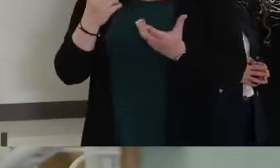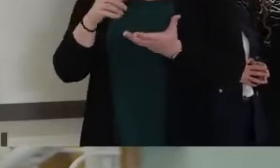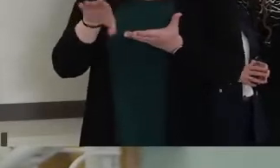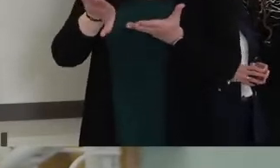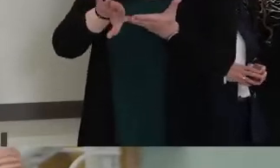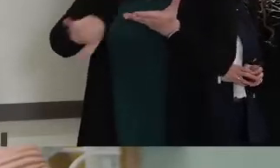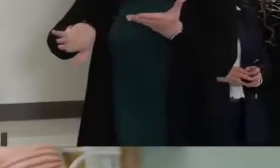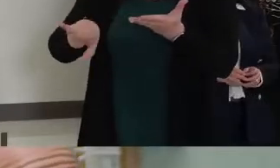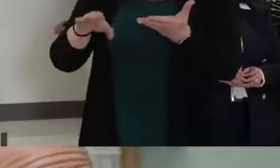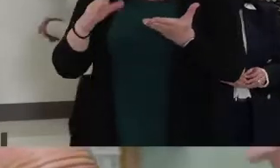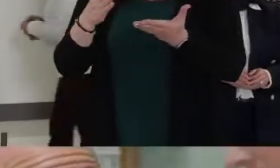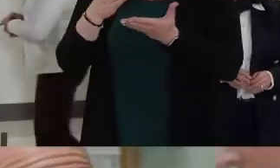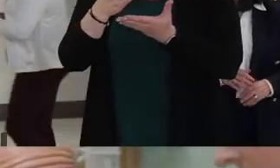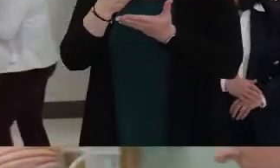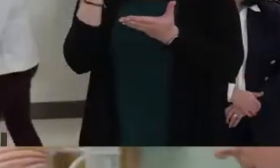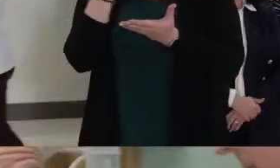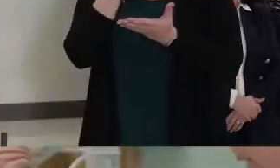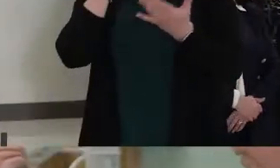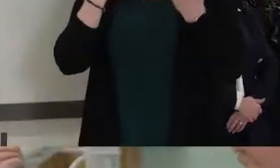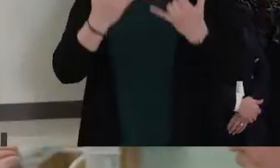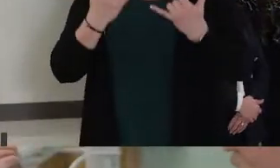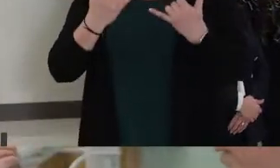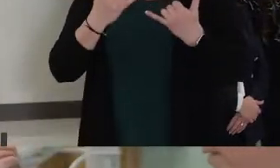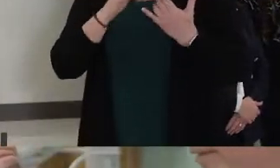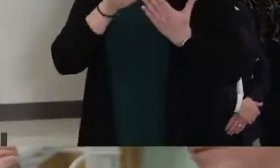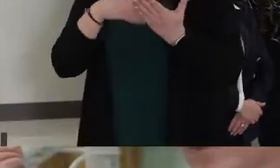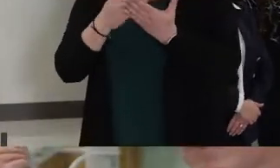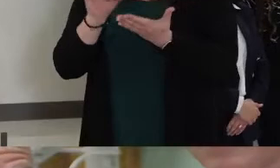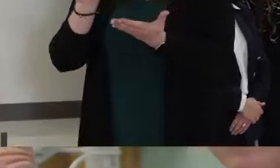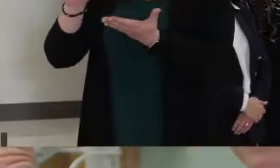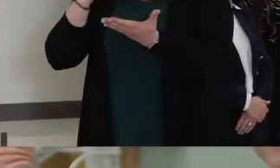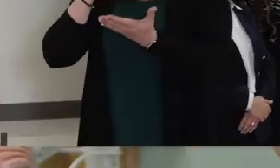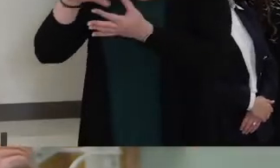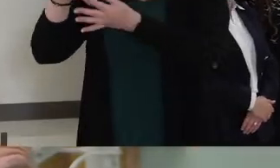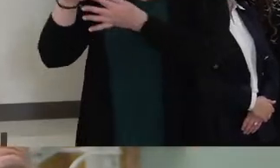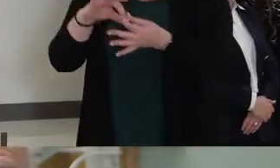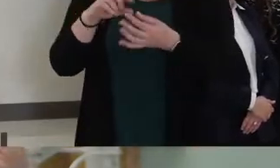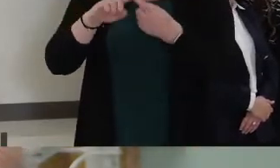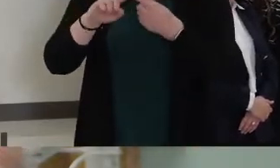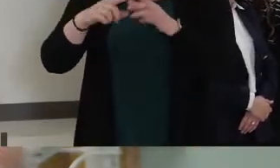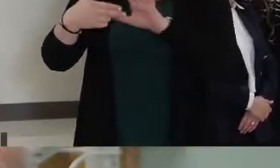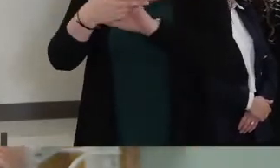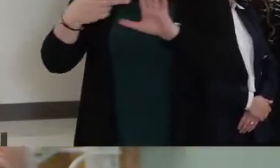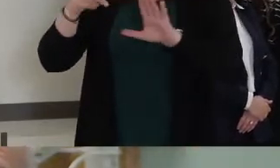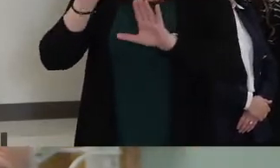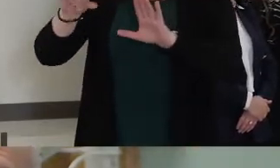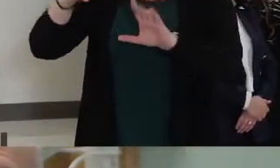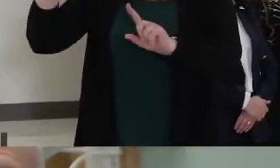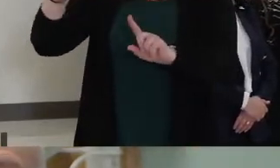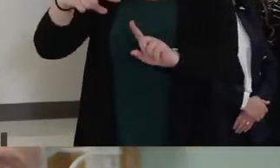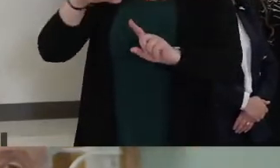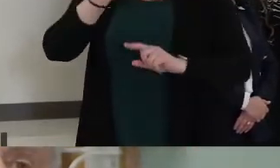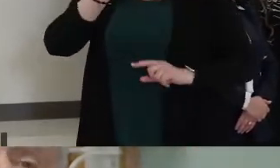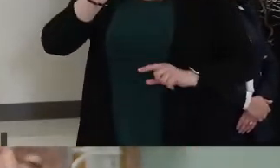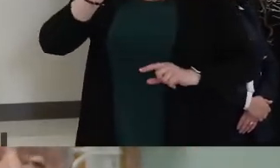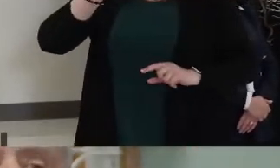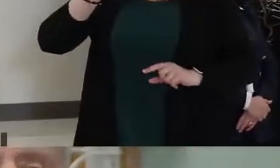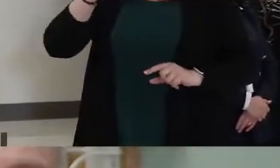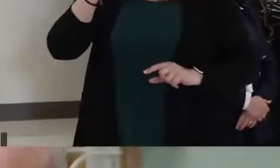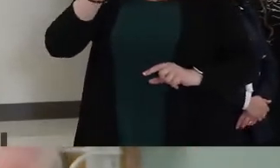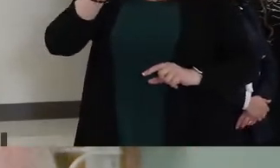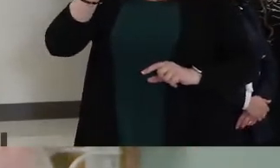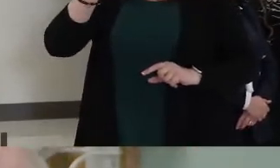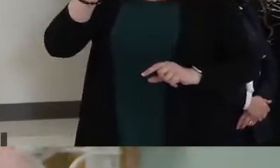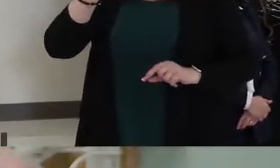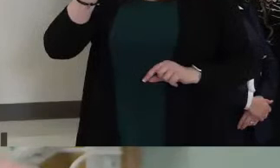we would say are all related to the stigma that existed. Today, it's turned